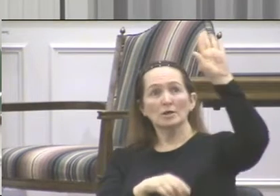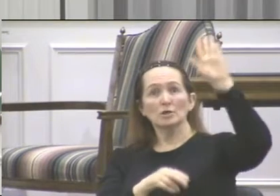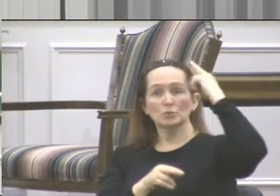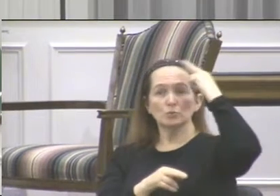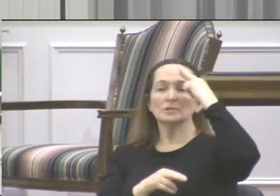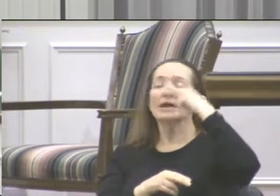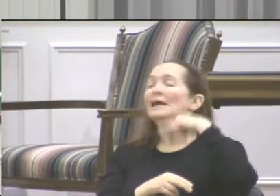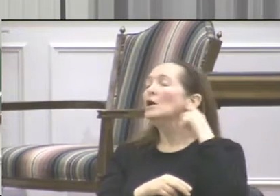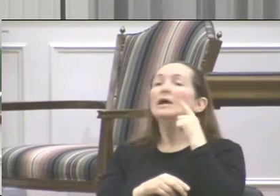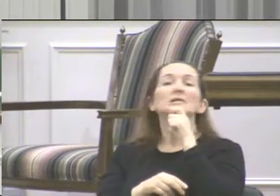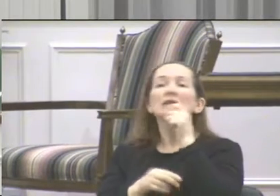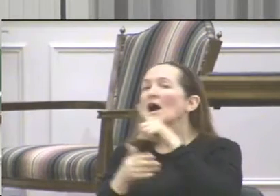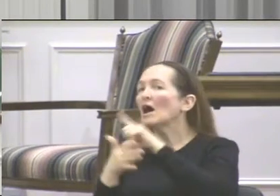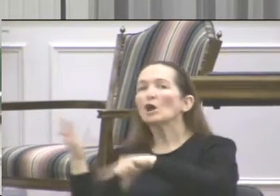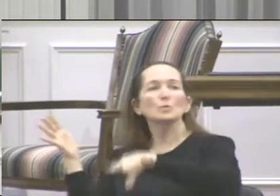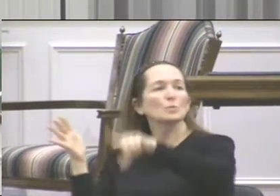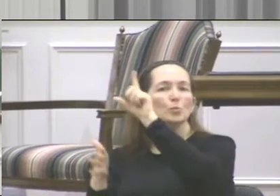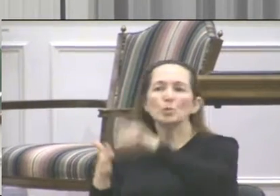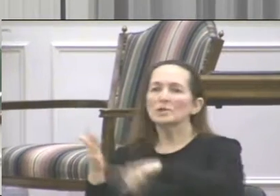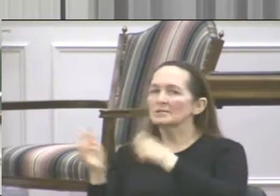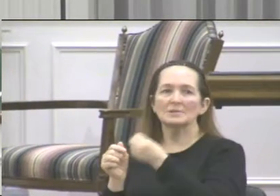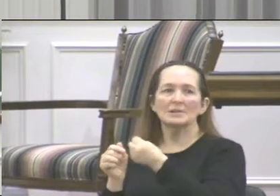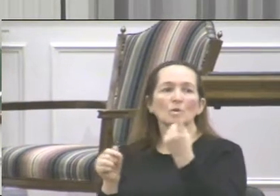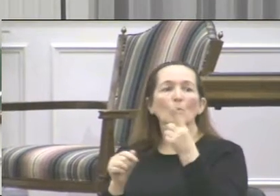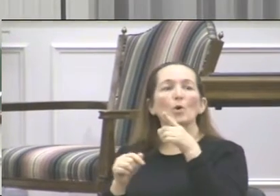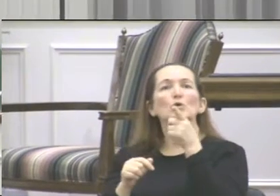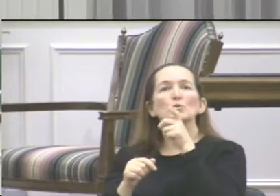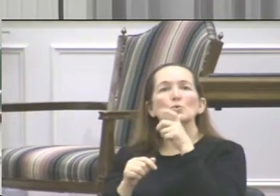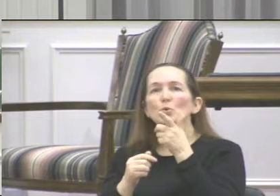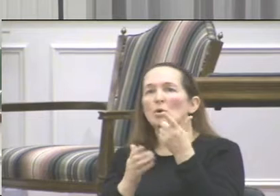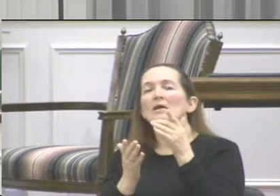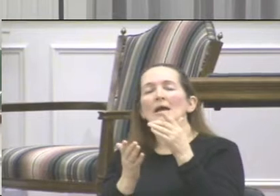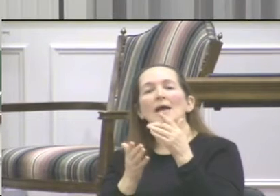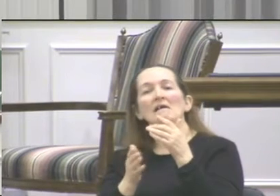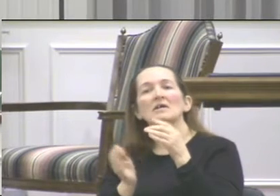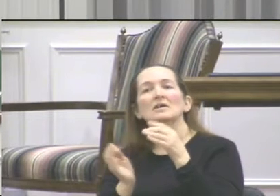And please hear, this is not a criticism of anyone who has gone before me.